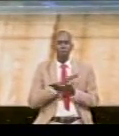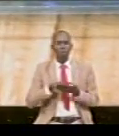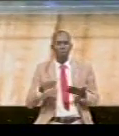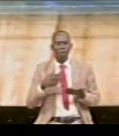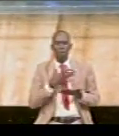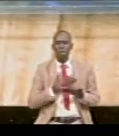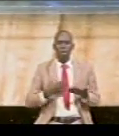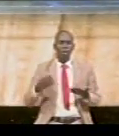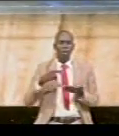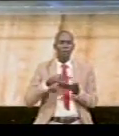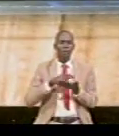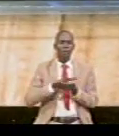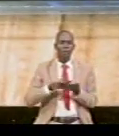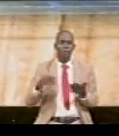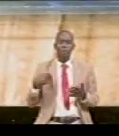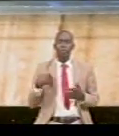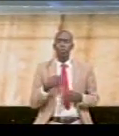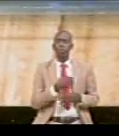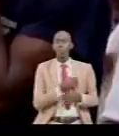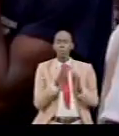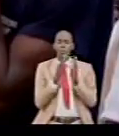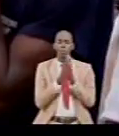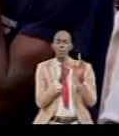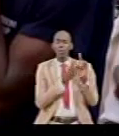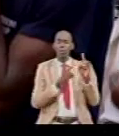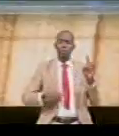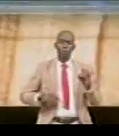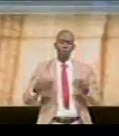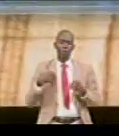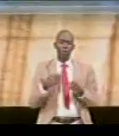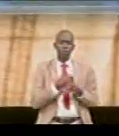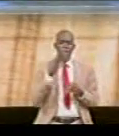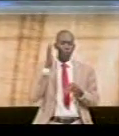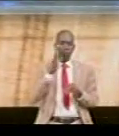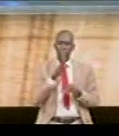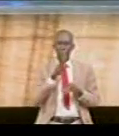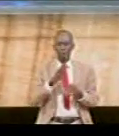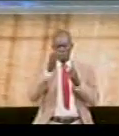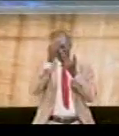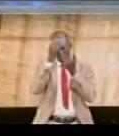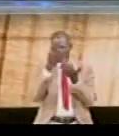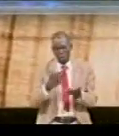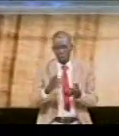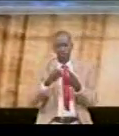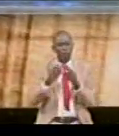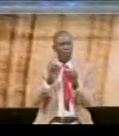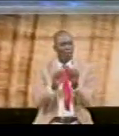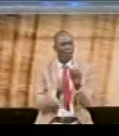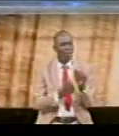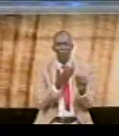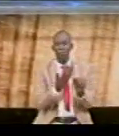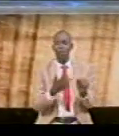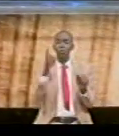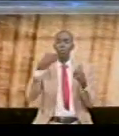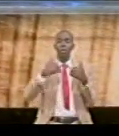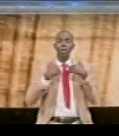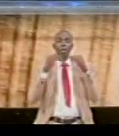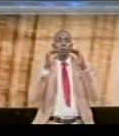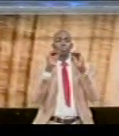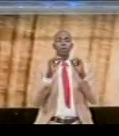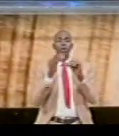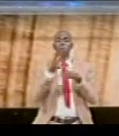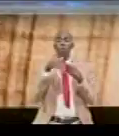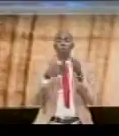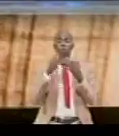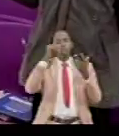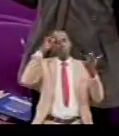righteous, Lord, we pray we will be obedient to everything you have taught and all you expect of us